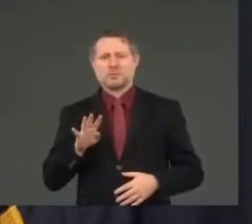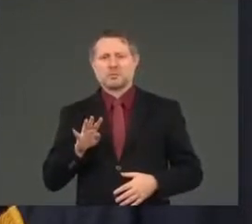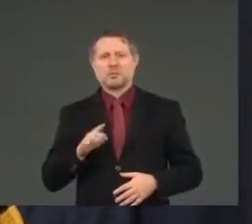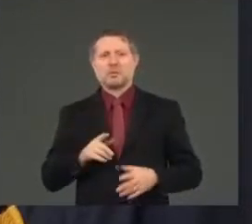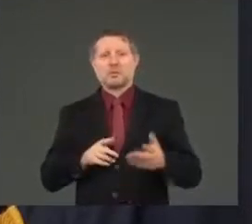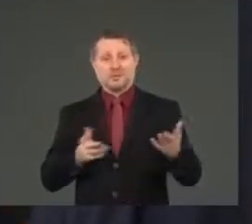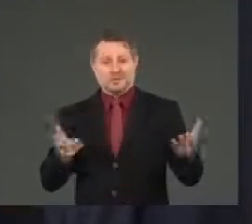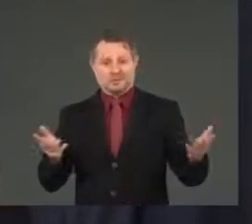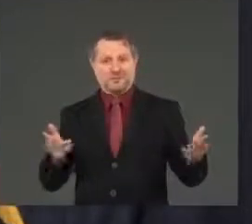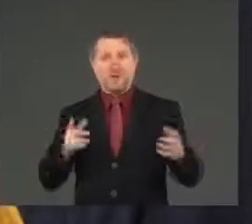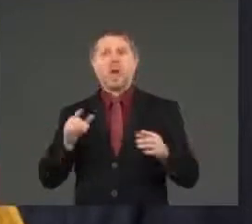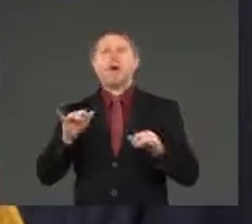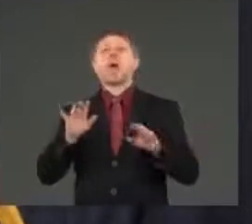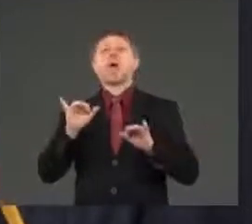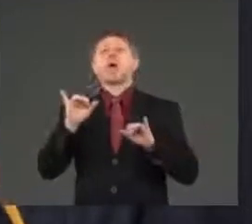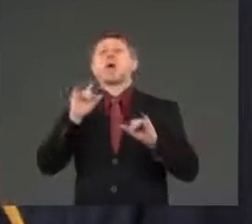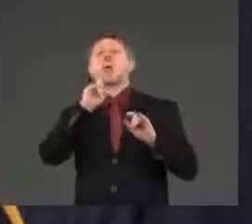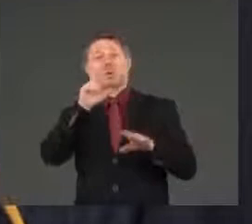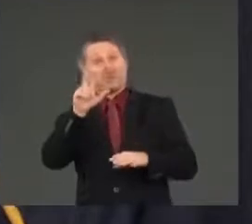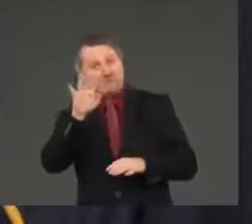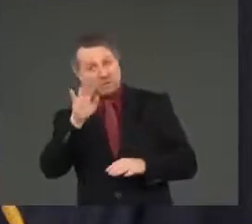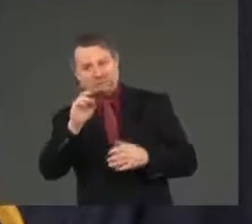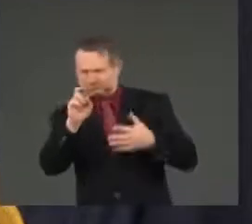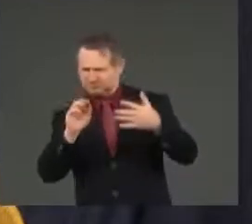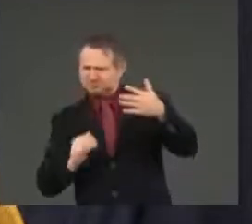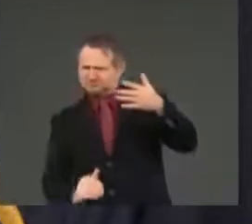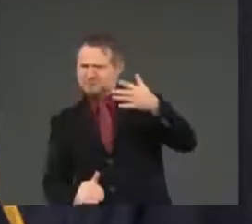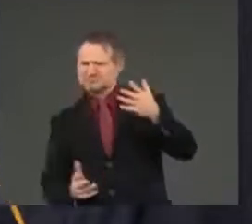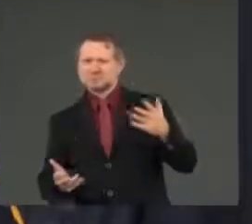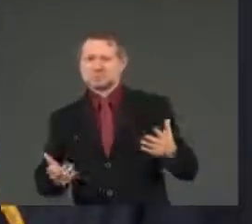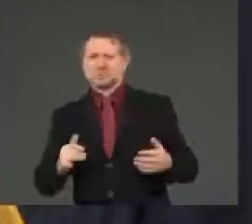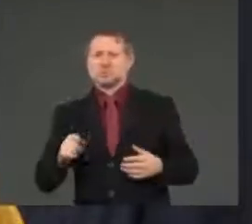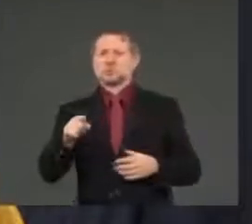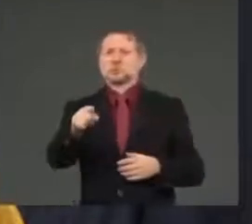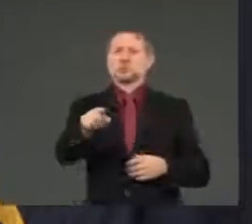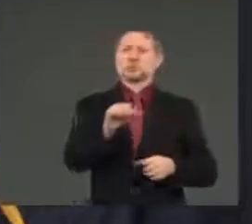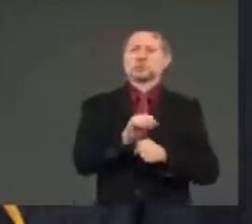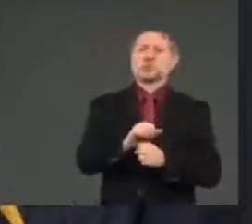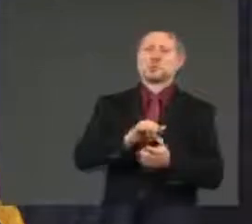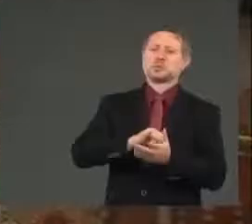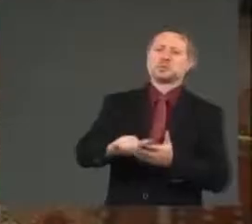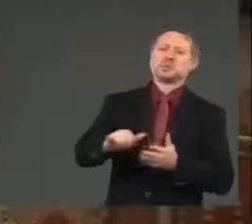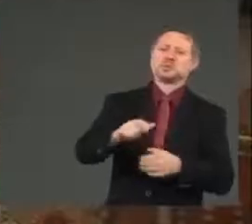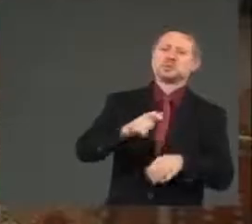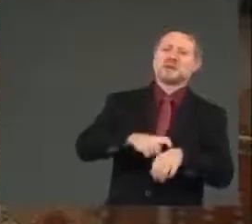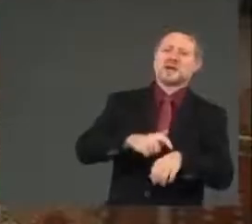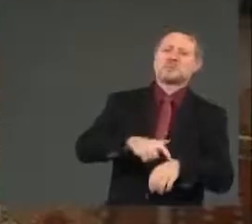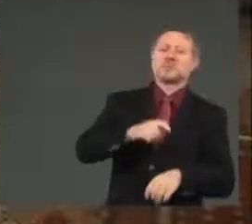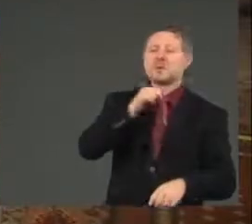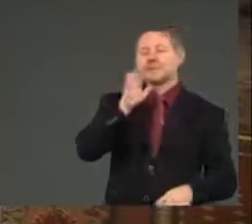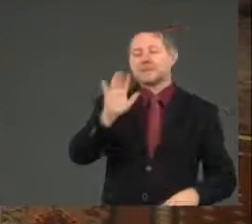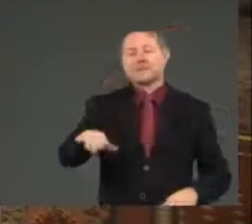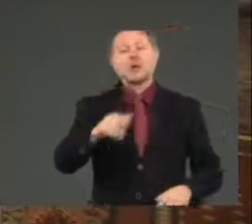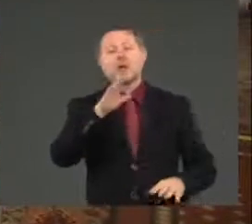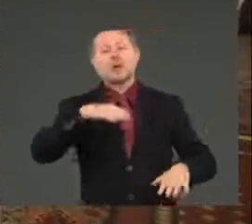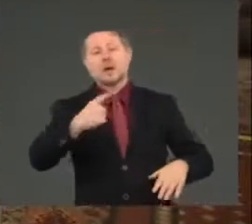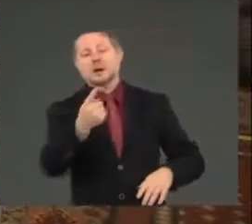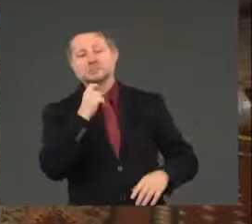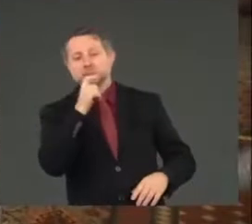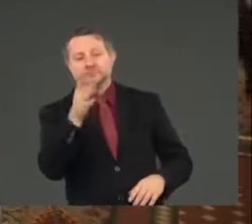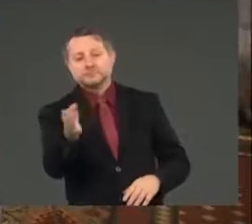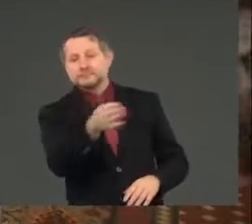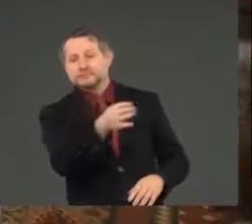34? But that's because you're the New York Times. Who hasn't asked the question? A number of